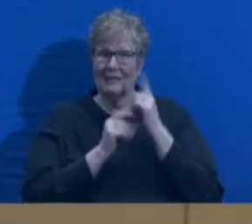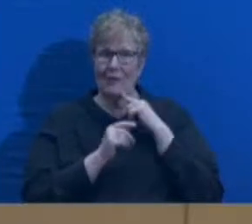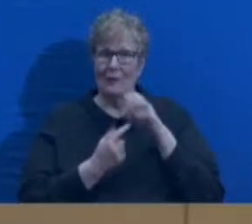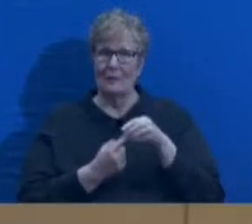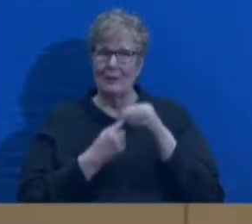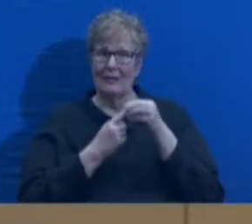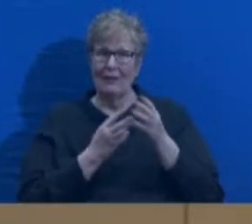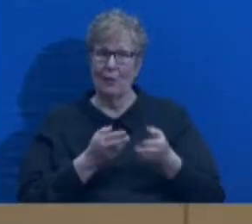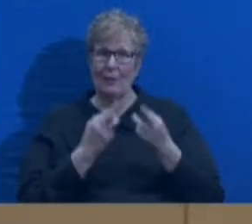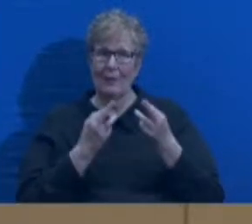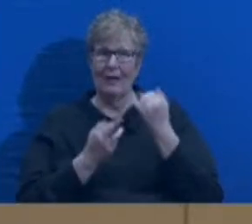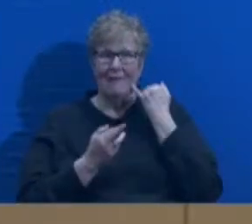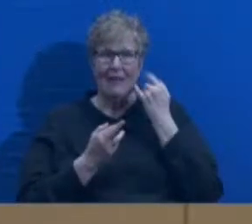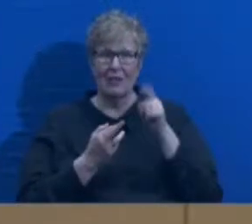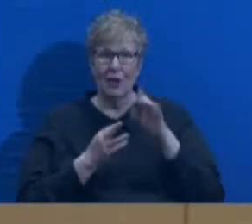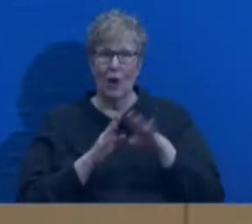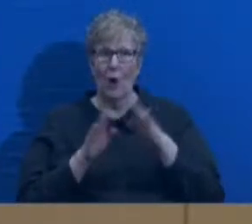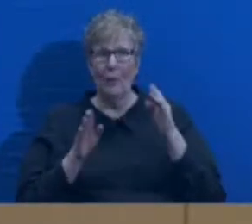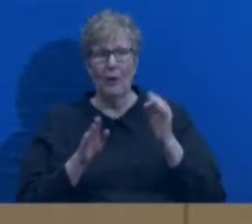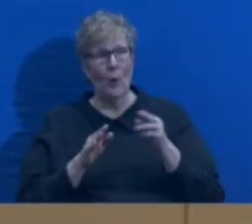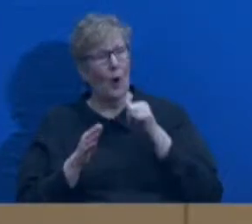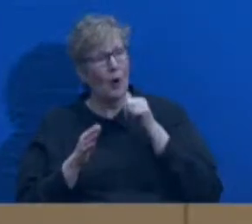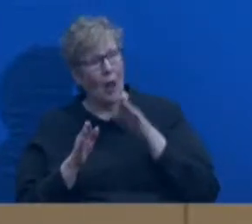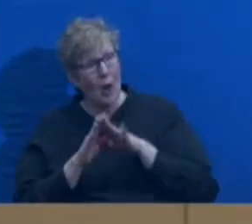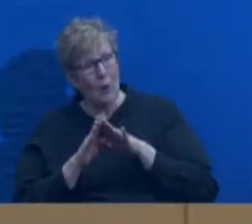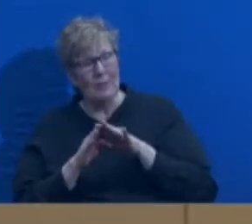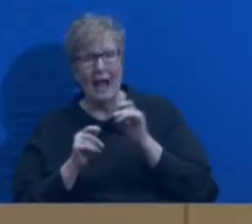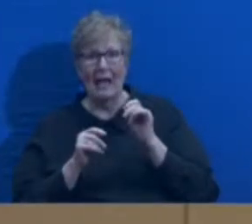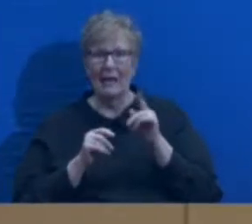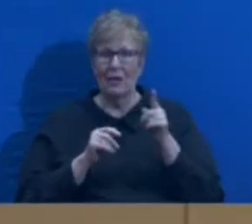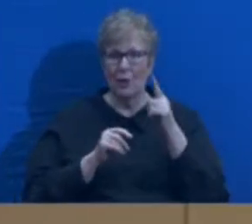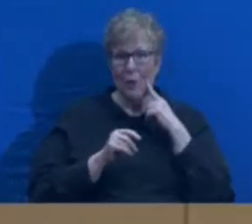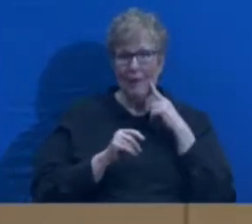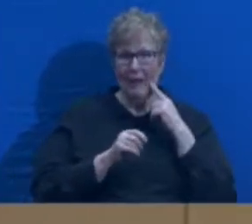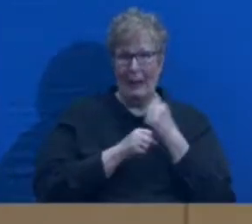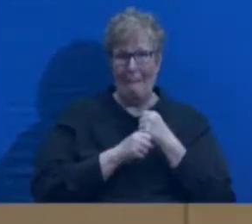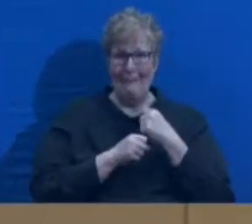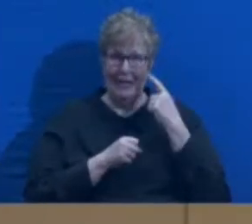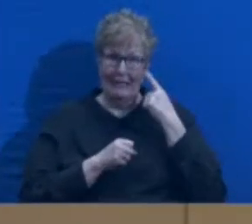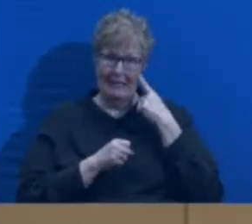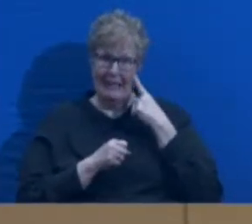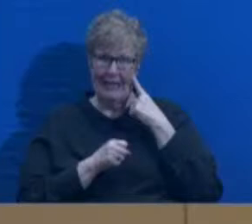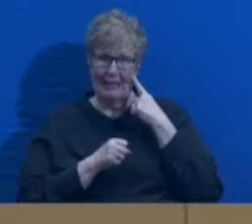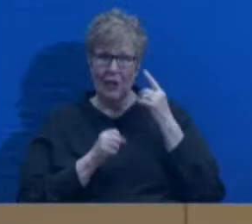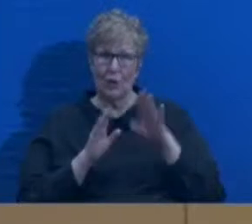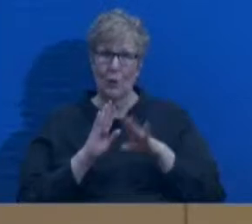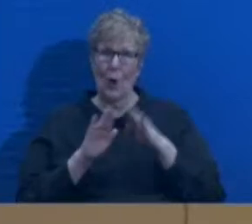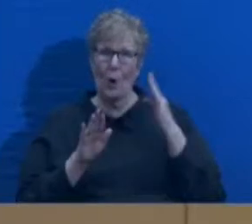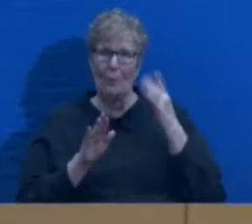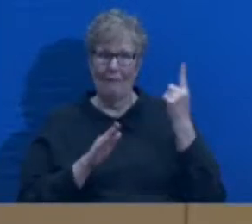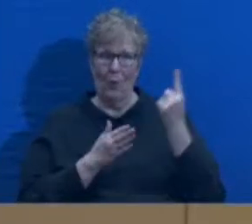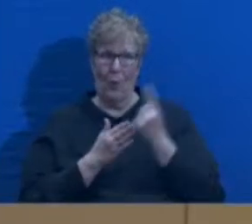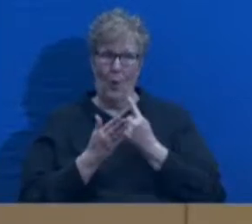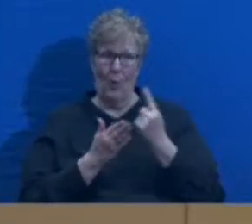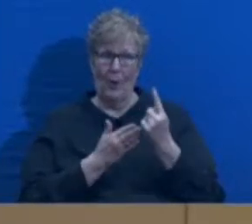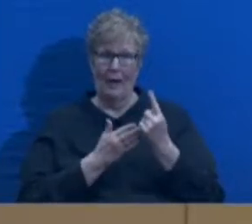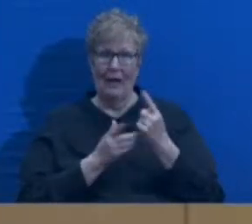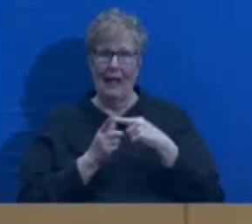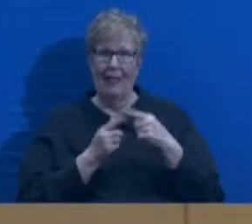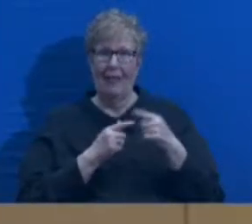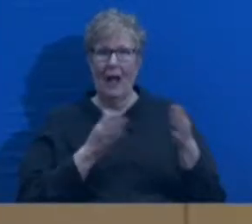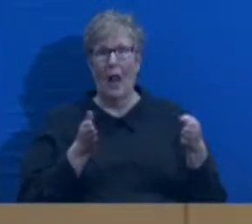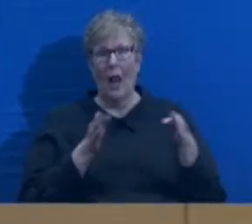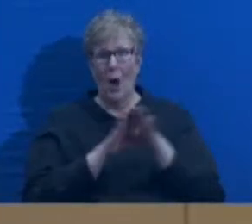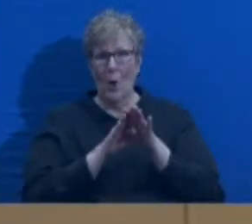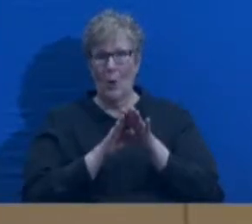of if they should open or if they should close? And do you think it makes sense to open for a week and then